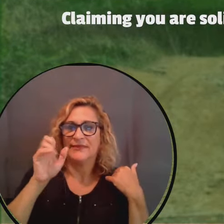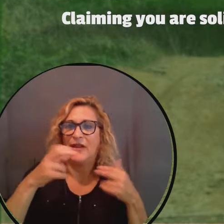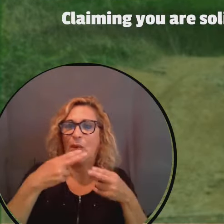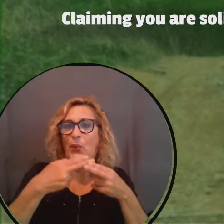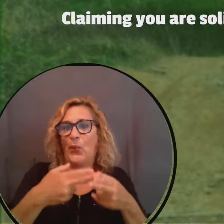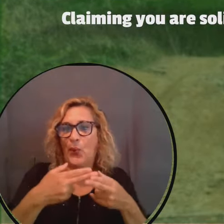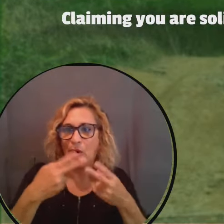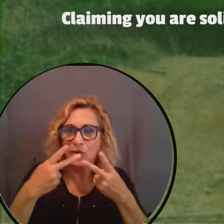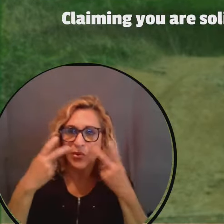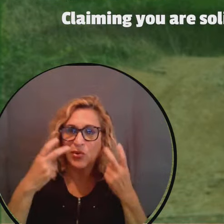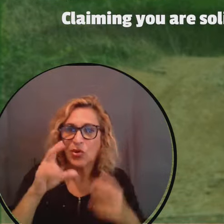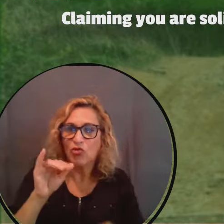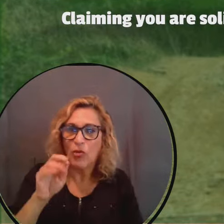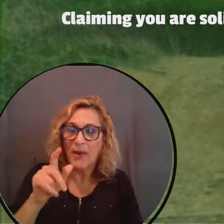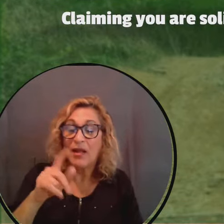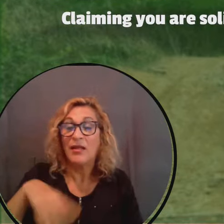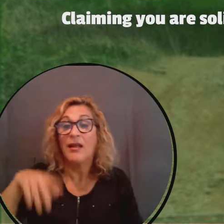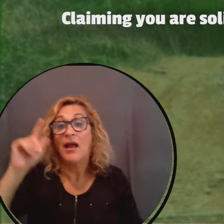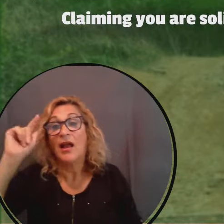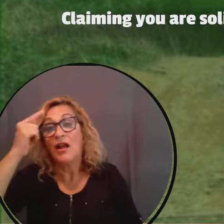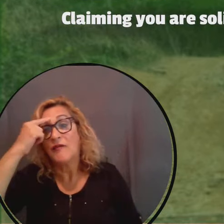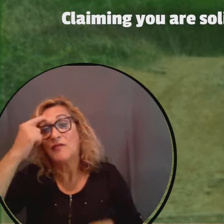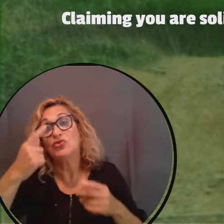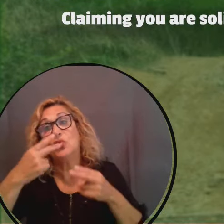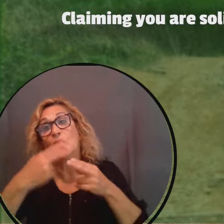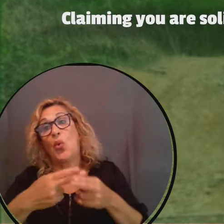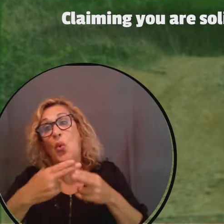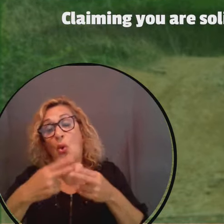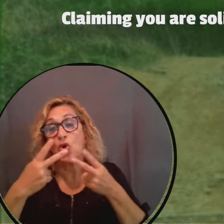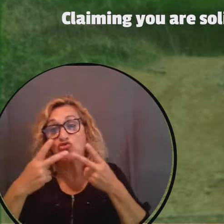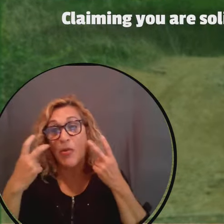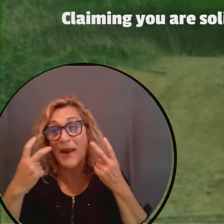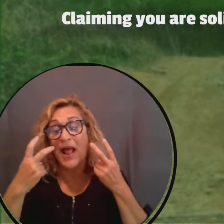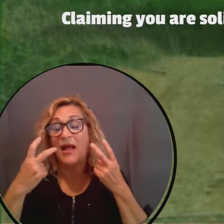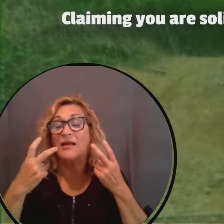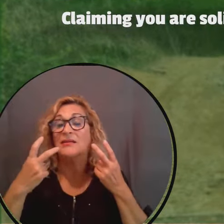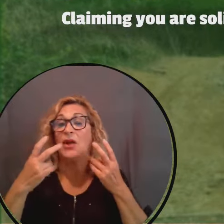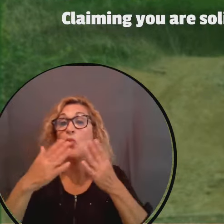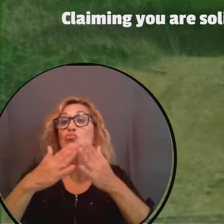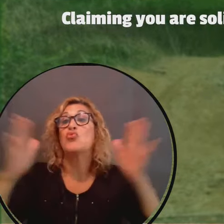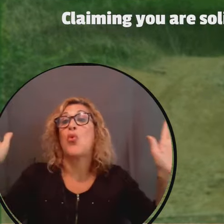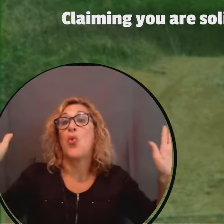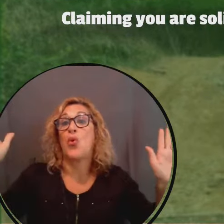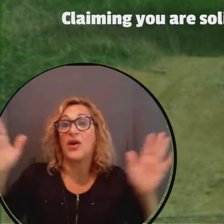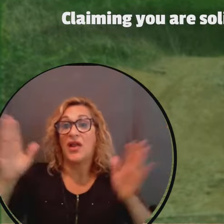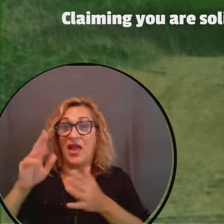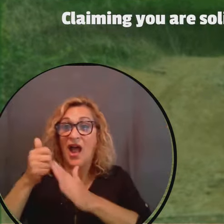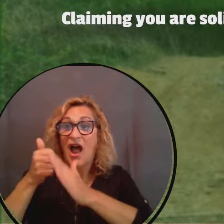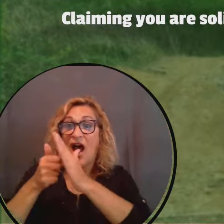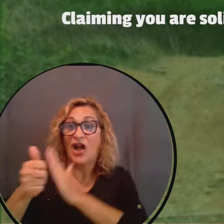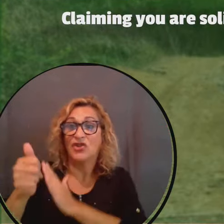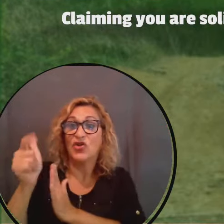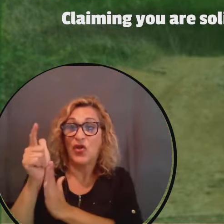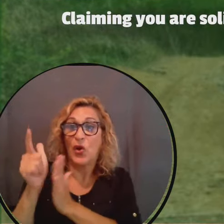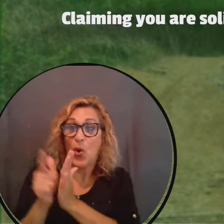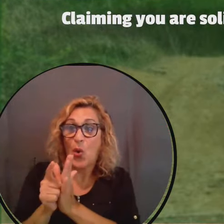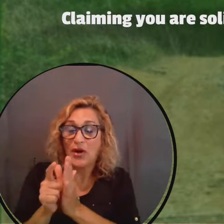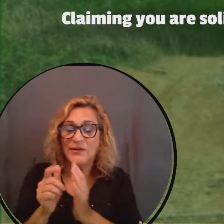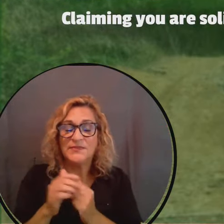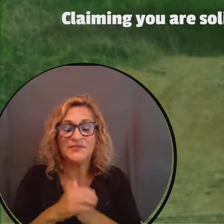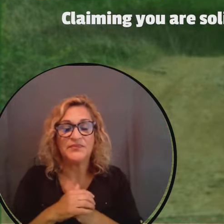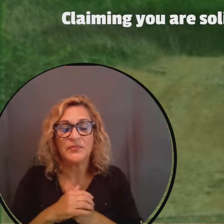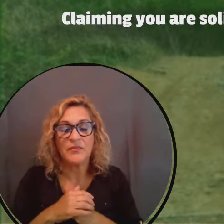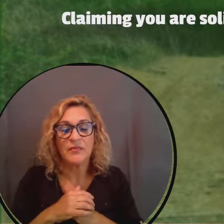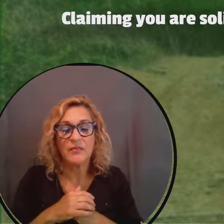Right? So the government is trying to criminalize something much, much broader than the statute provides, and basically says, if you happen to give